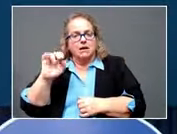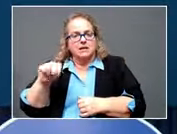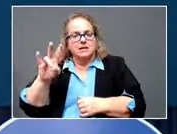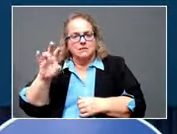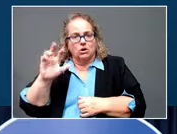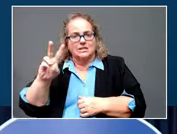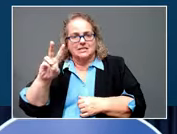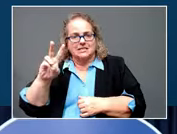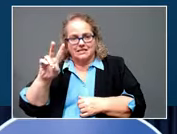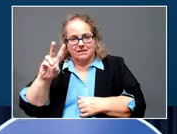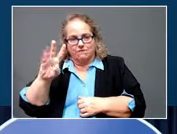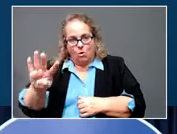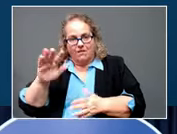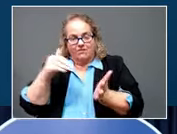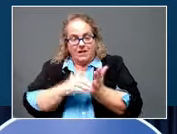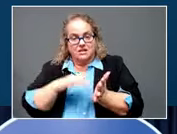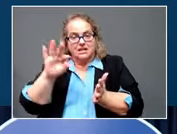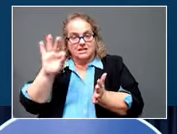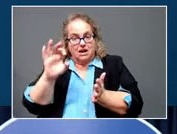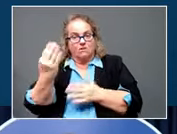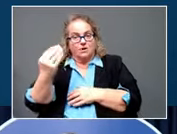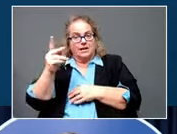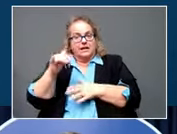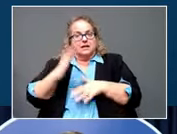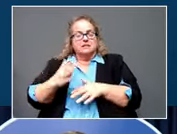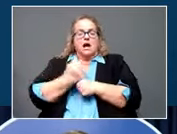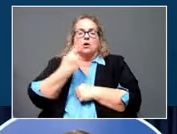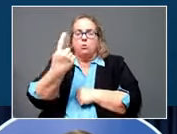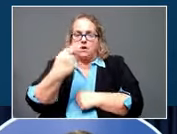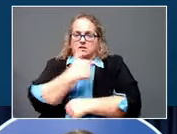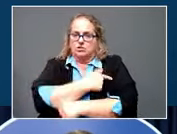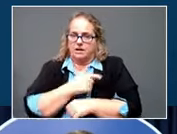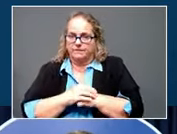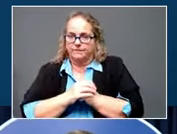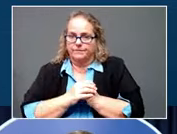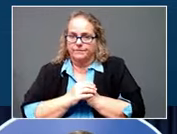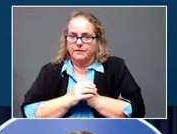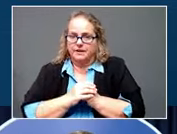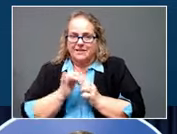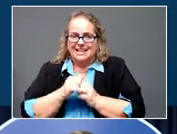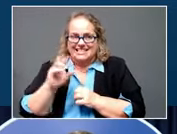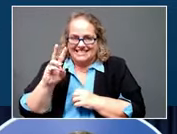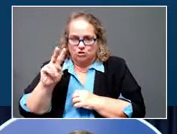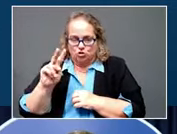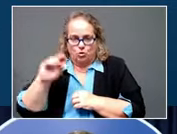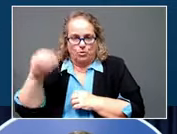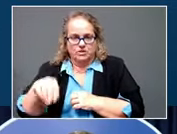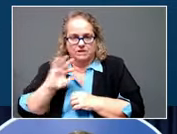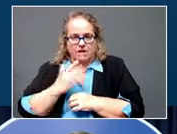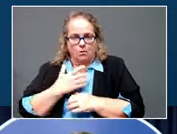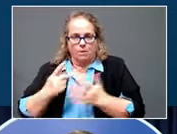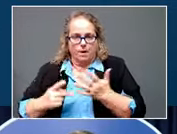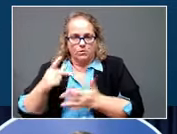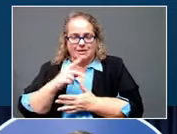2,764,914 Kentuckians that have gotten at least one shot. And that represents, again, 62% of our population. That is 62%